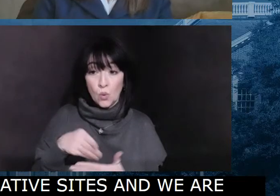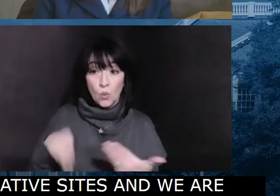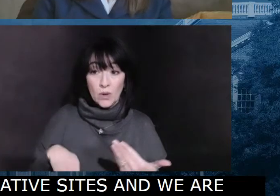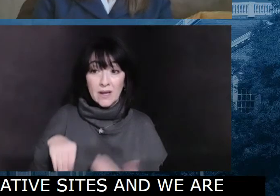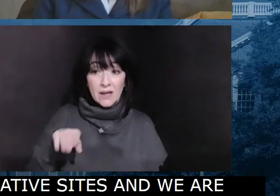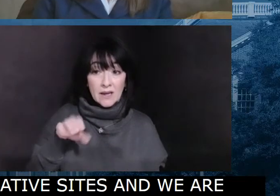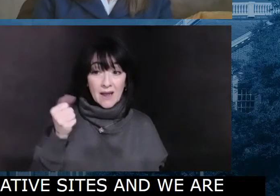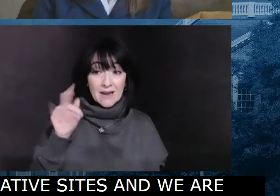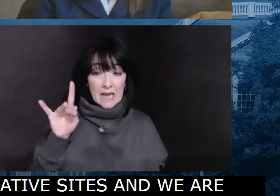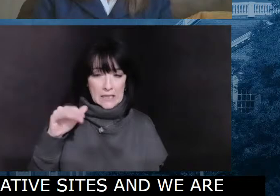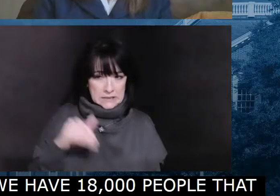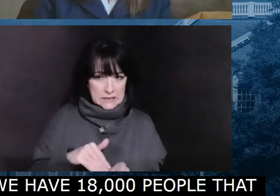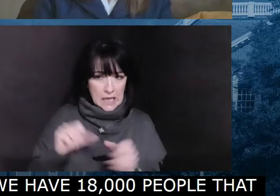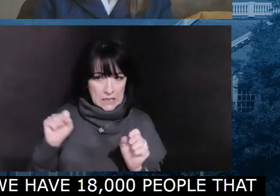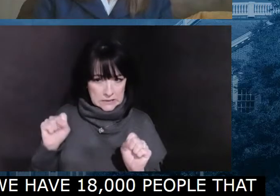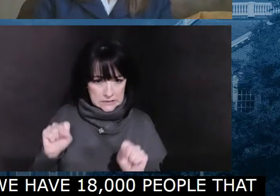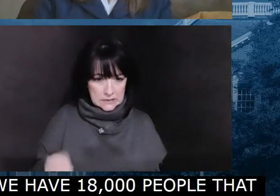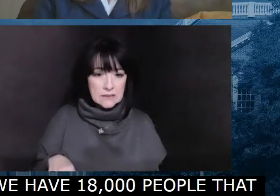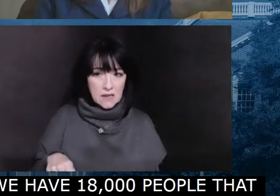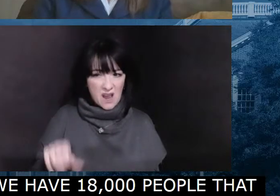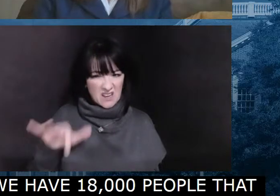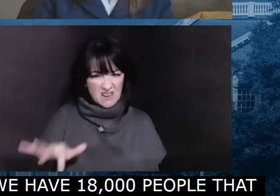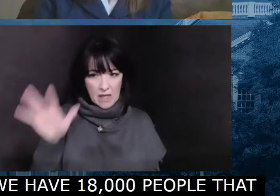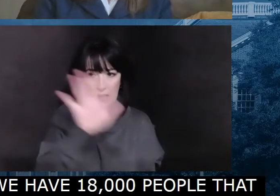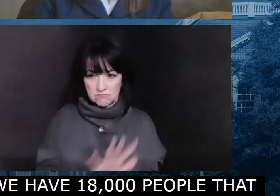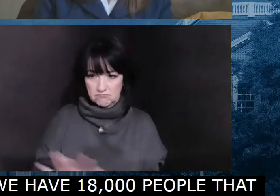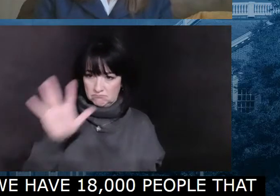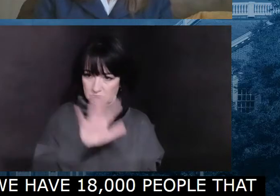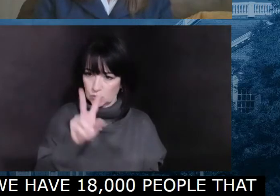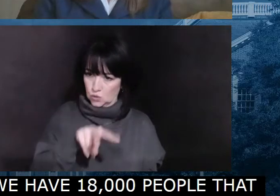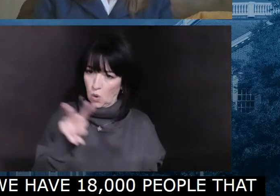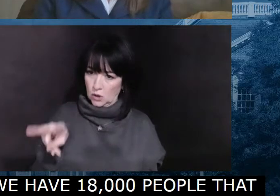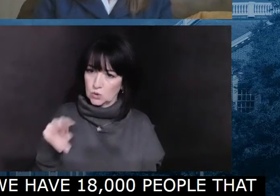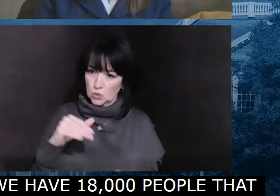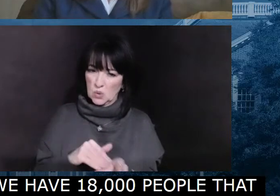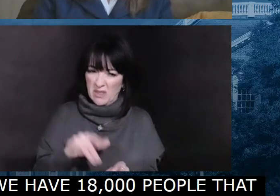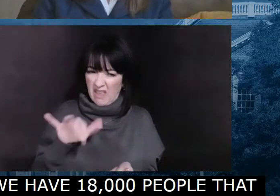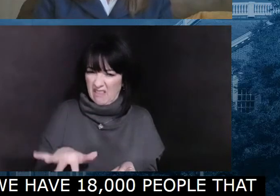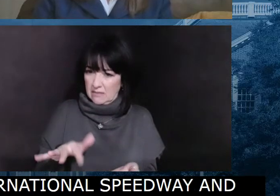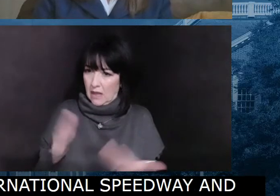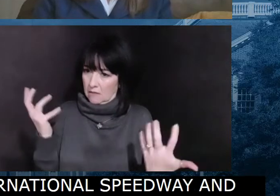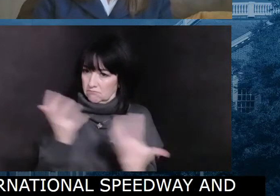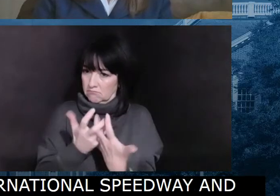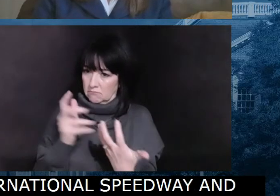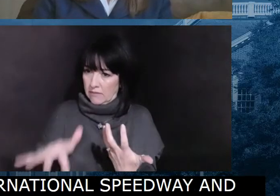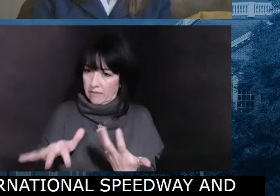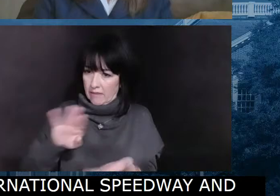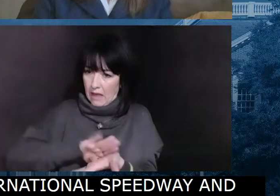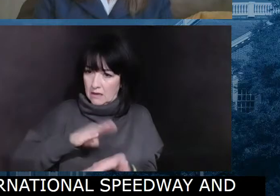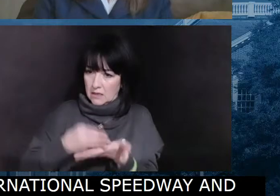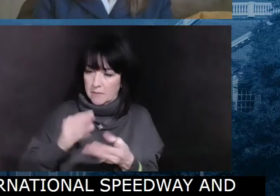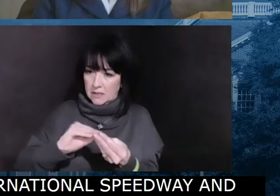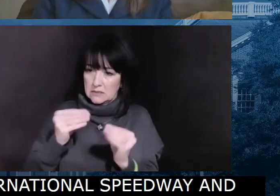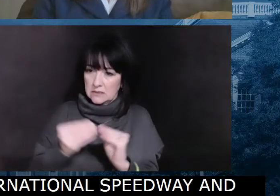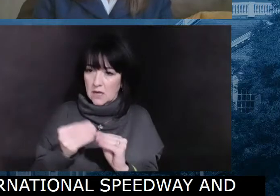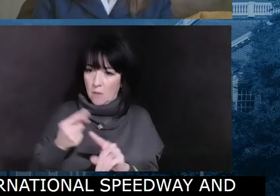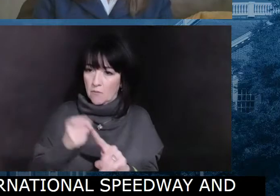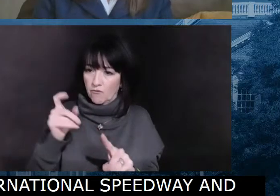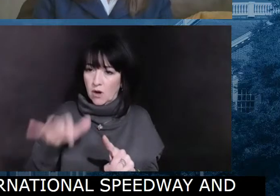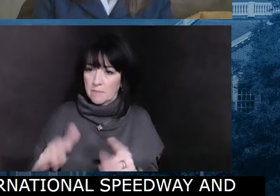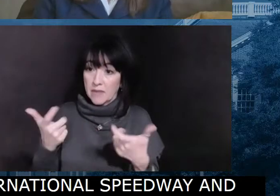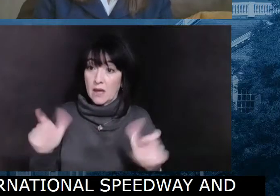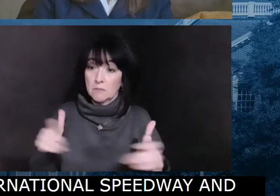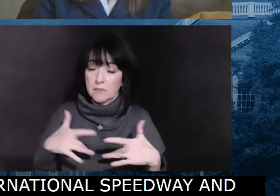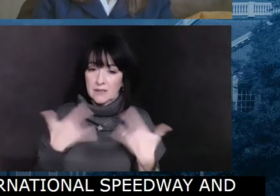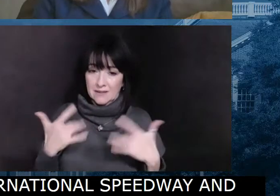up to 22,000. And that's right in the same ballpark that we did through those events. We also know that, you know, some of the people that done our salaries